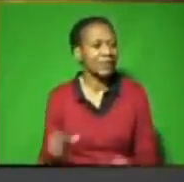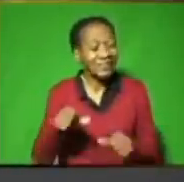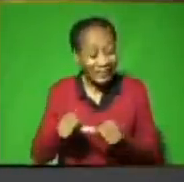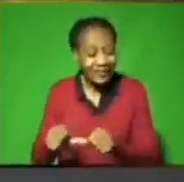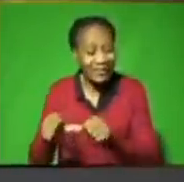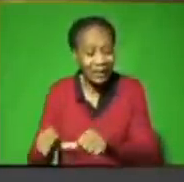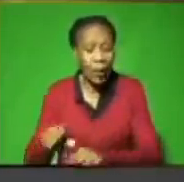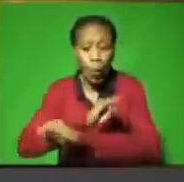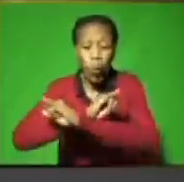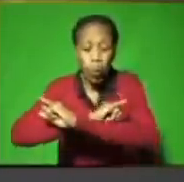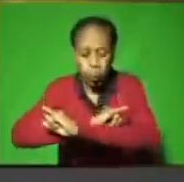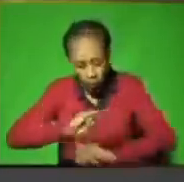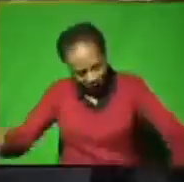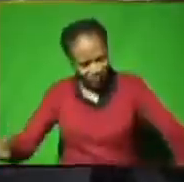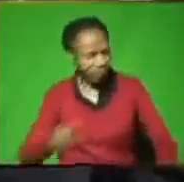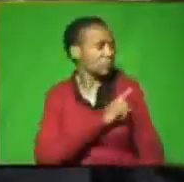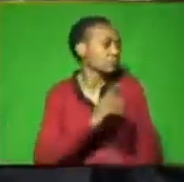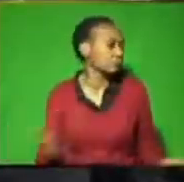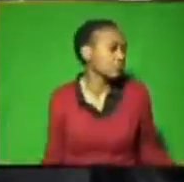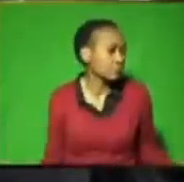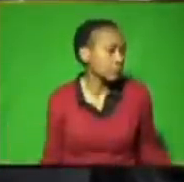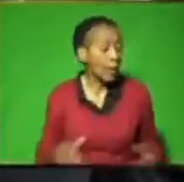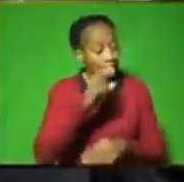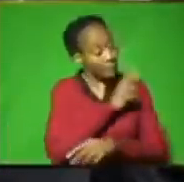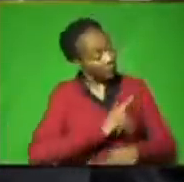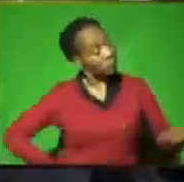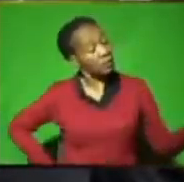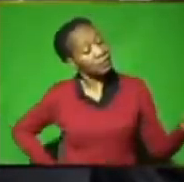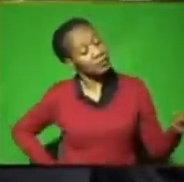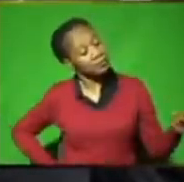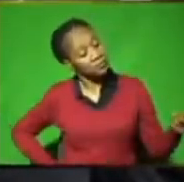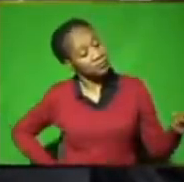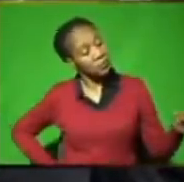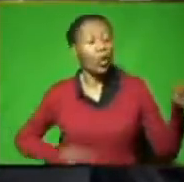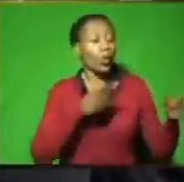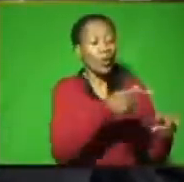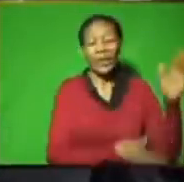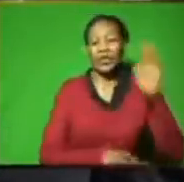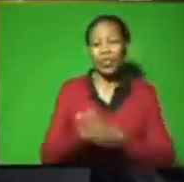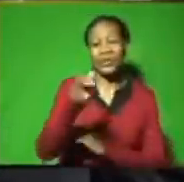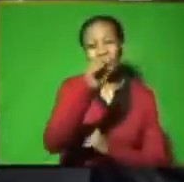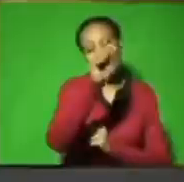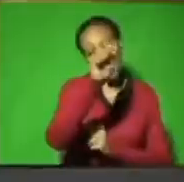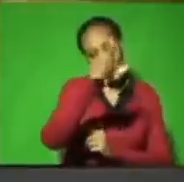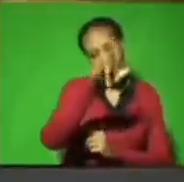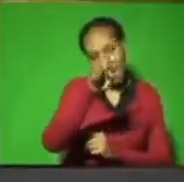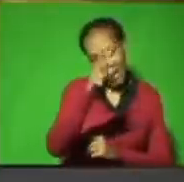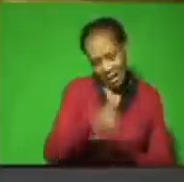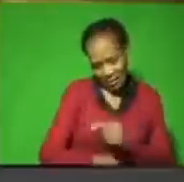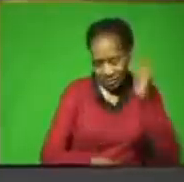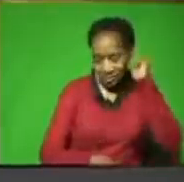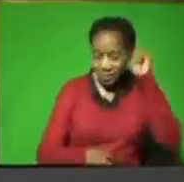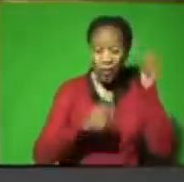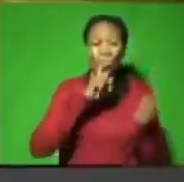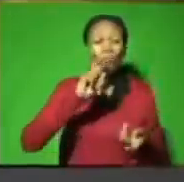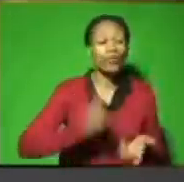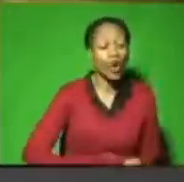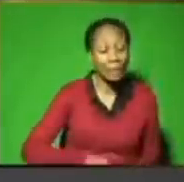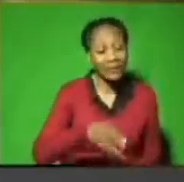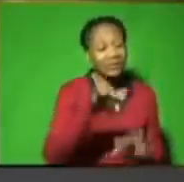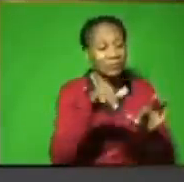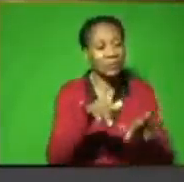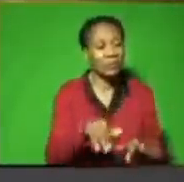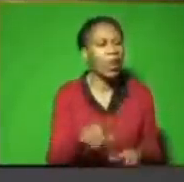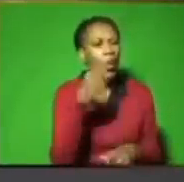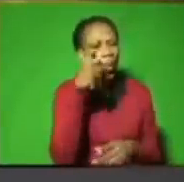it becomes worse. President, you went to Alexander and promised people 1